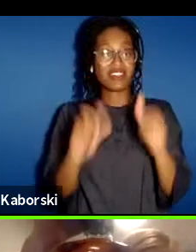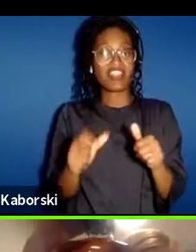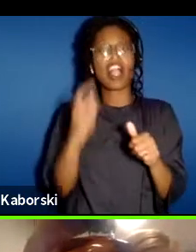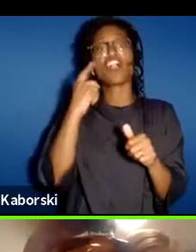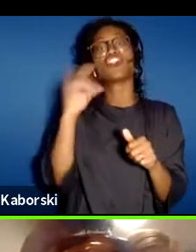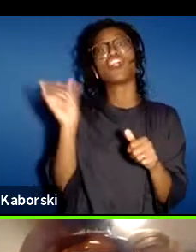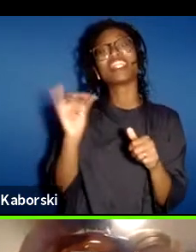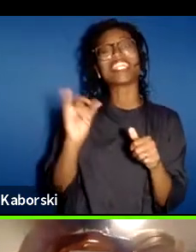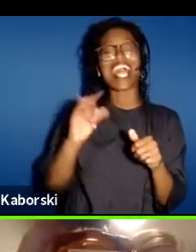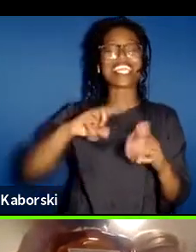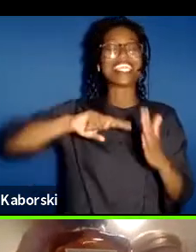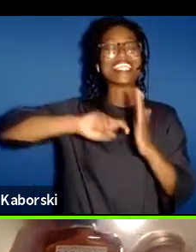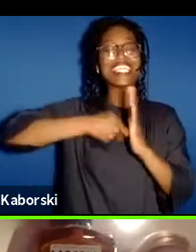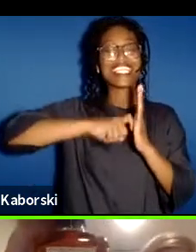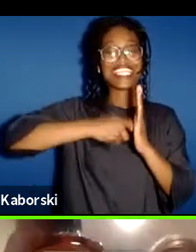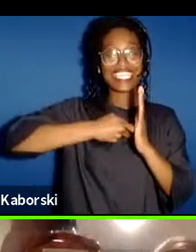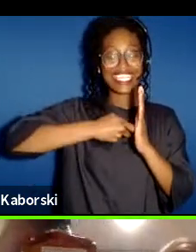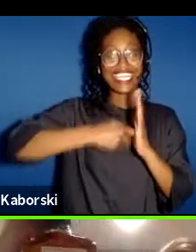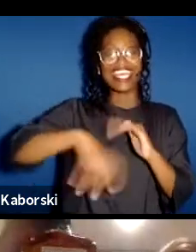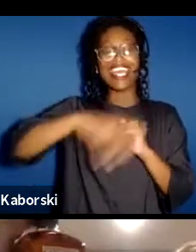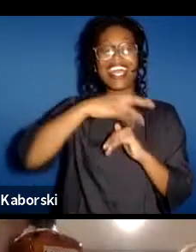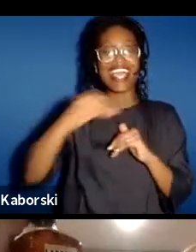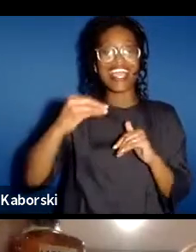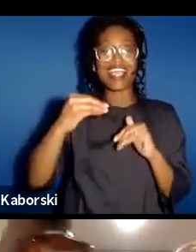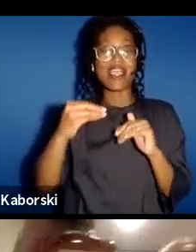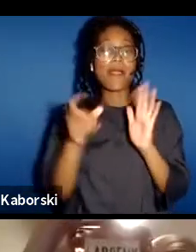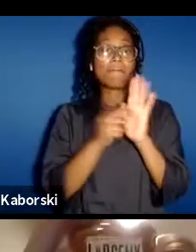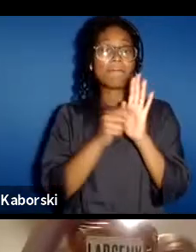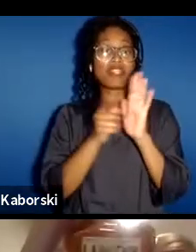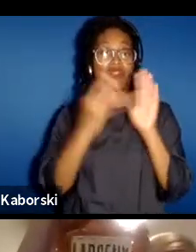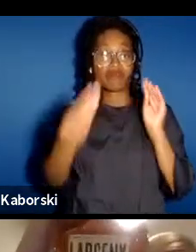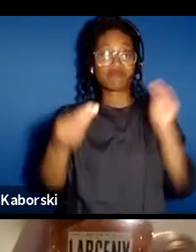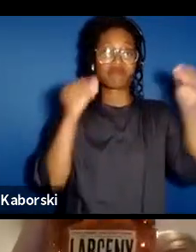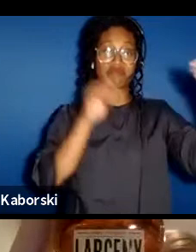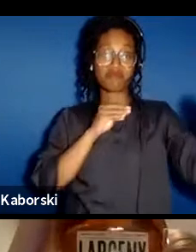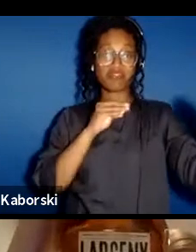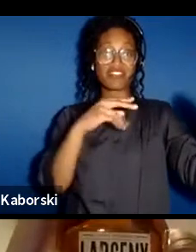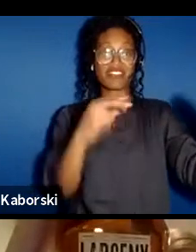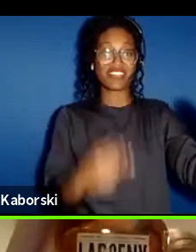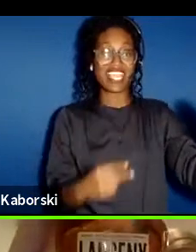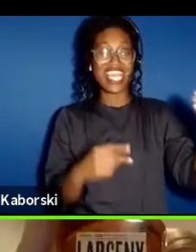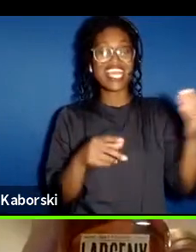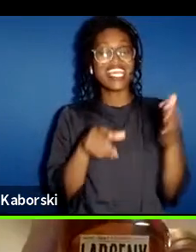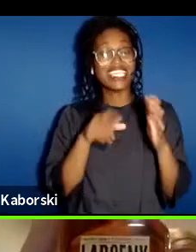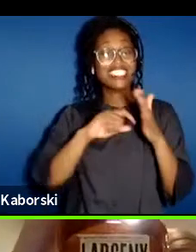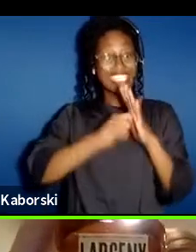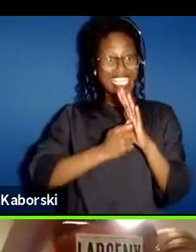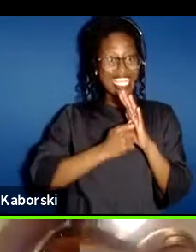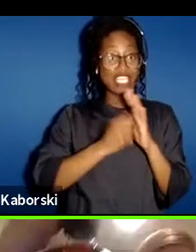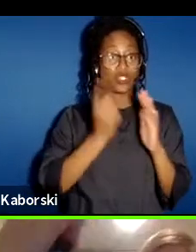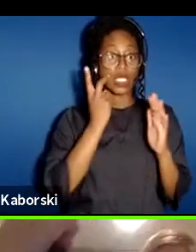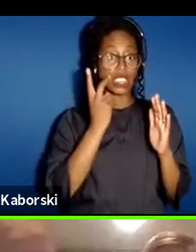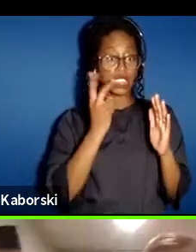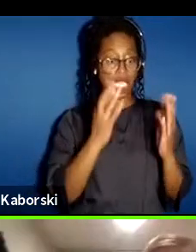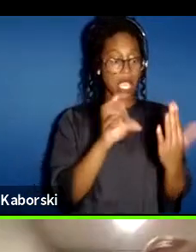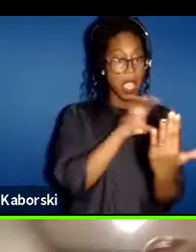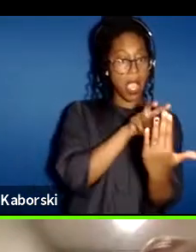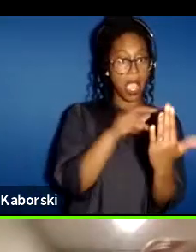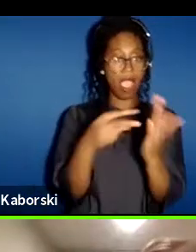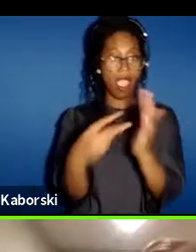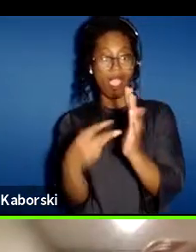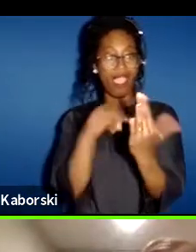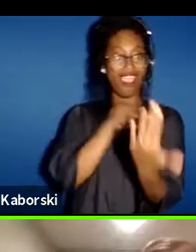keyhole, and printed on the other side of the back label is actually a key that shines through. And